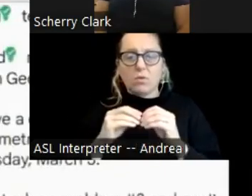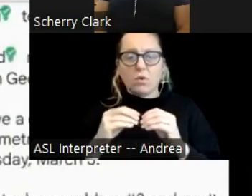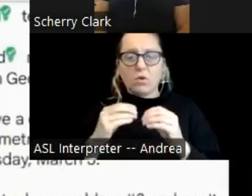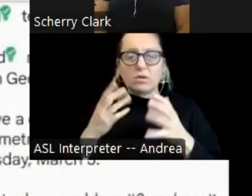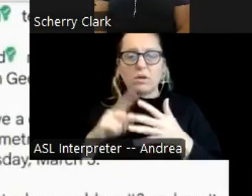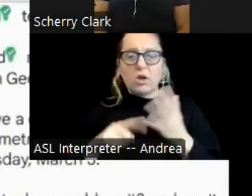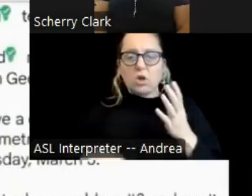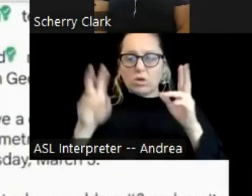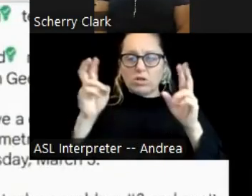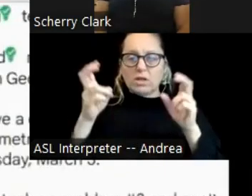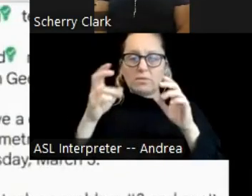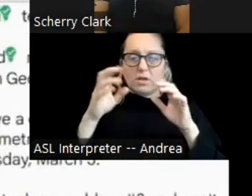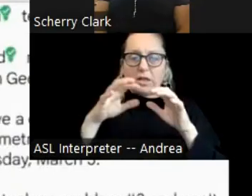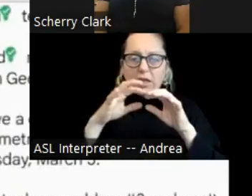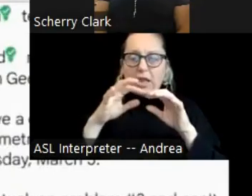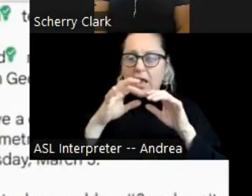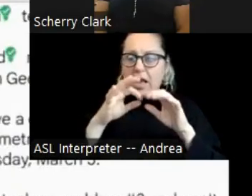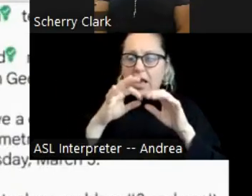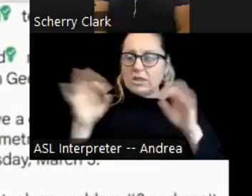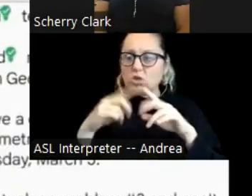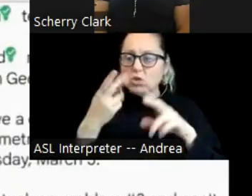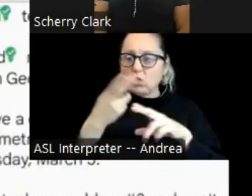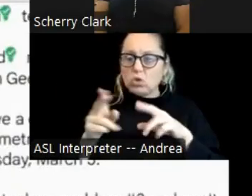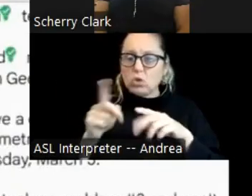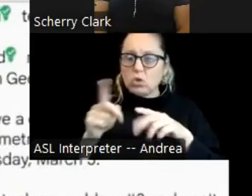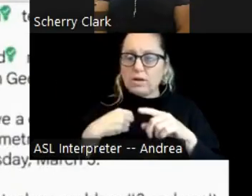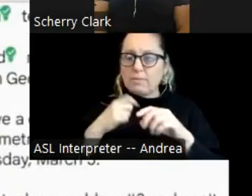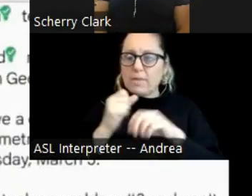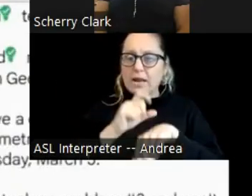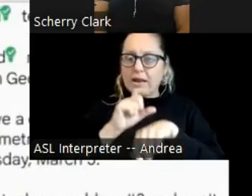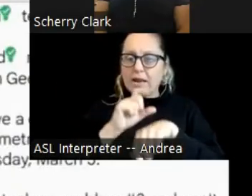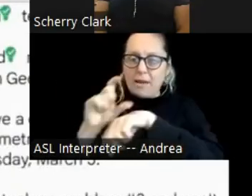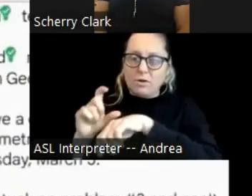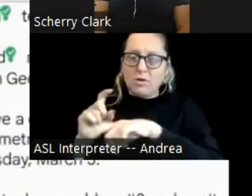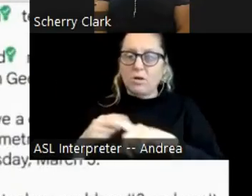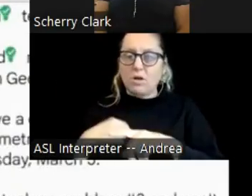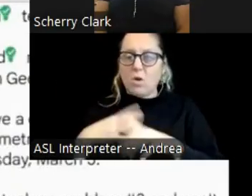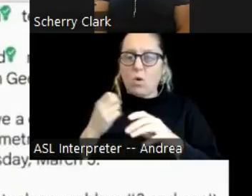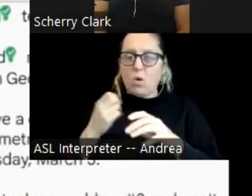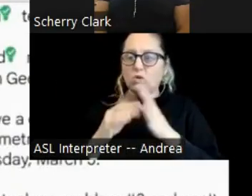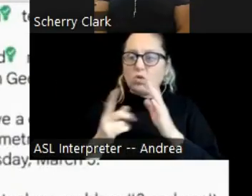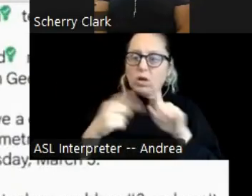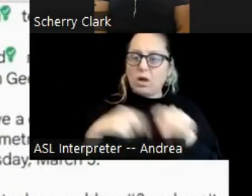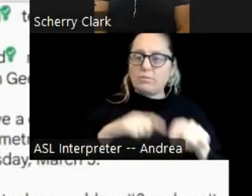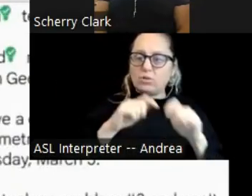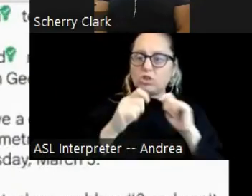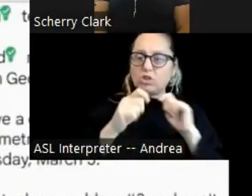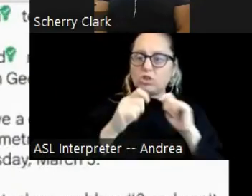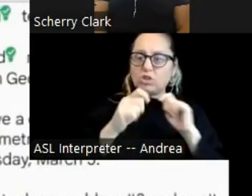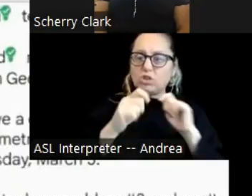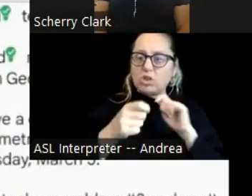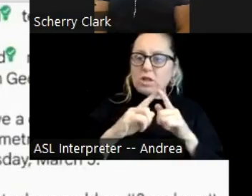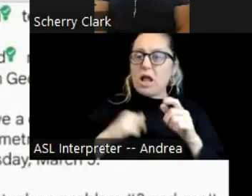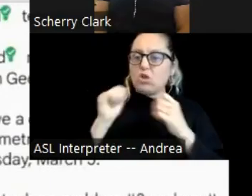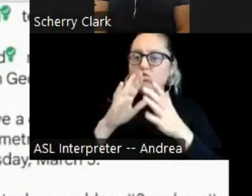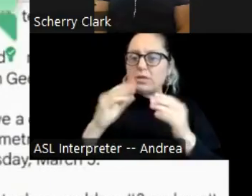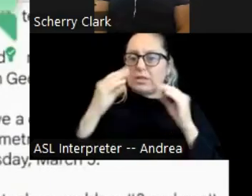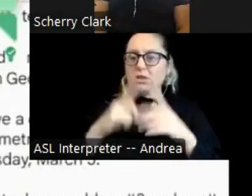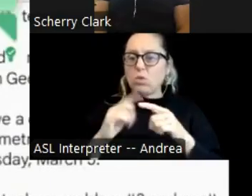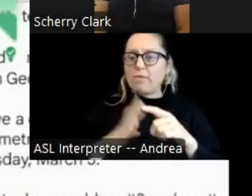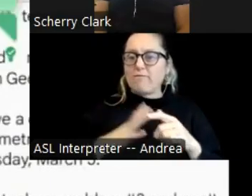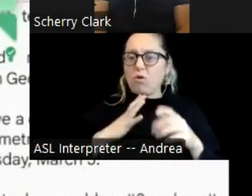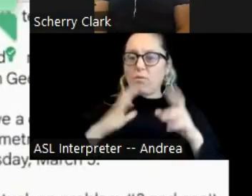the first word in proper nouns. So we want the student to come over and change the subject line. Address the teacher with a formal title. I'm Miss